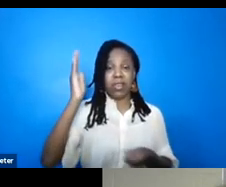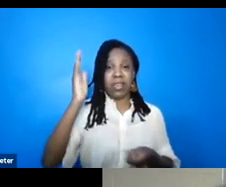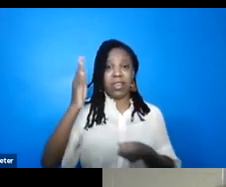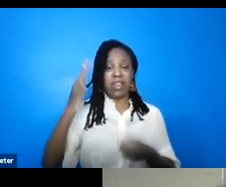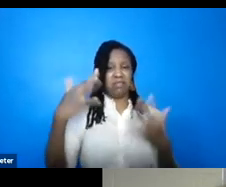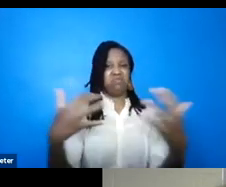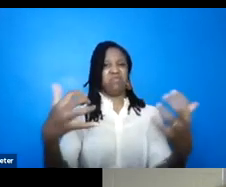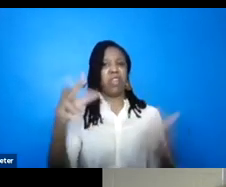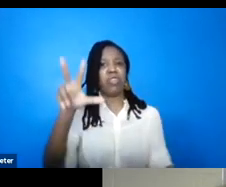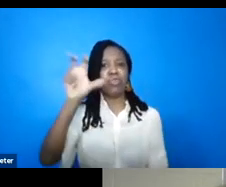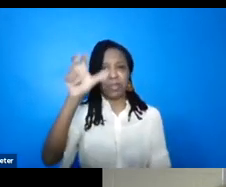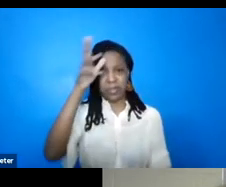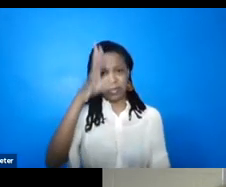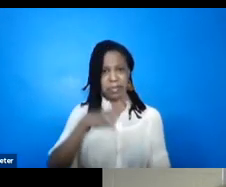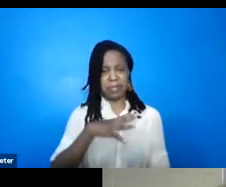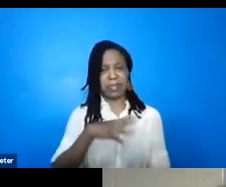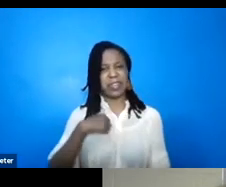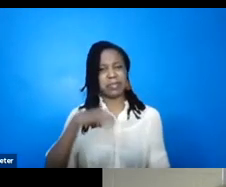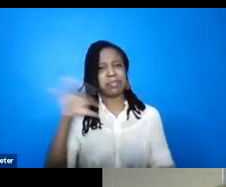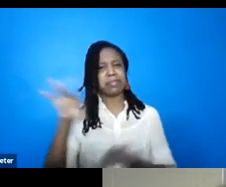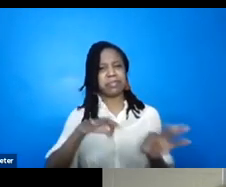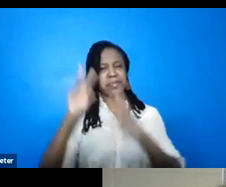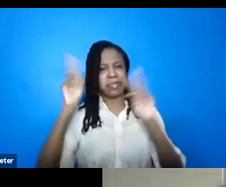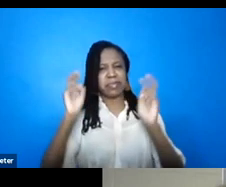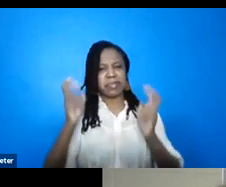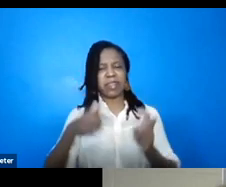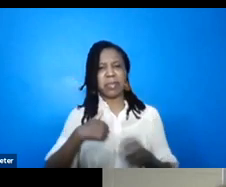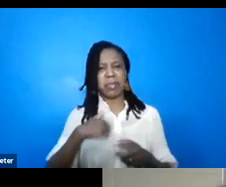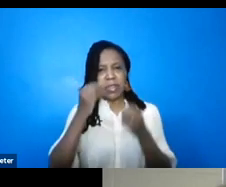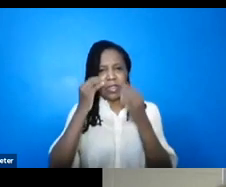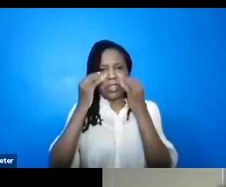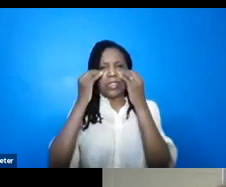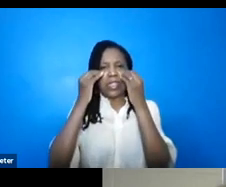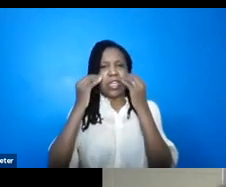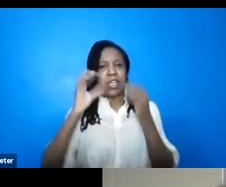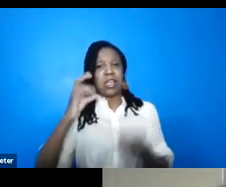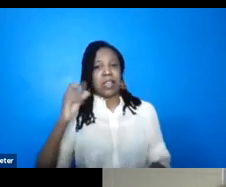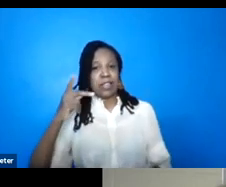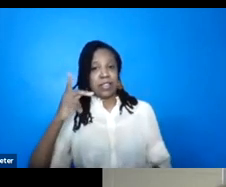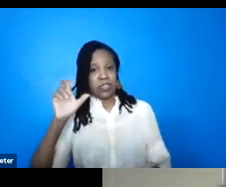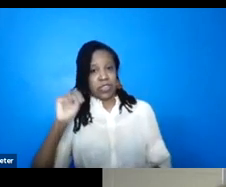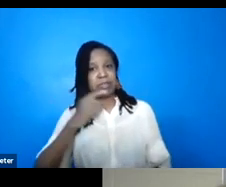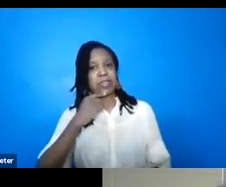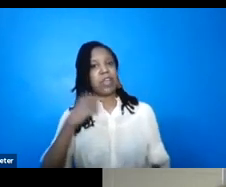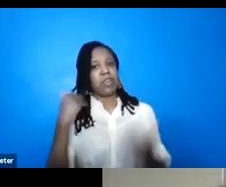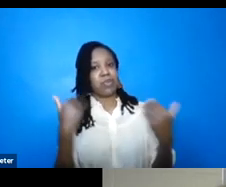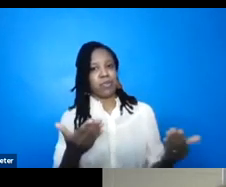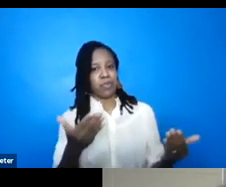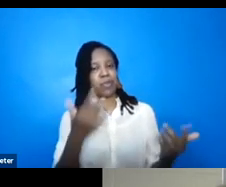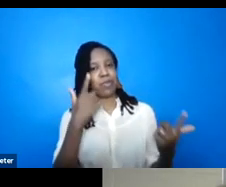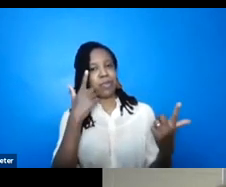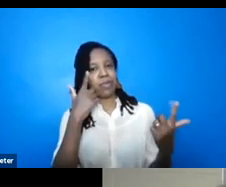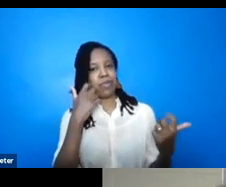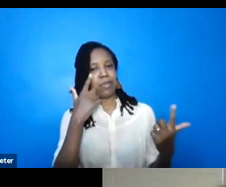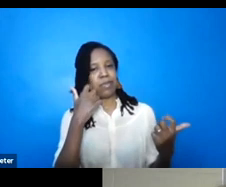began to cry. And I continued to cry because I was crying not only as a 24-year-old male that was in prison for